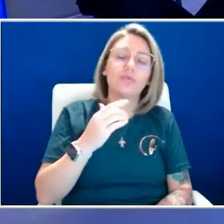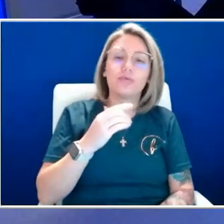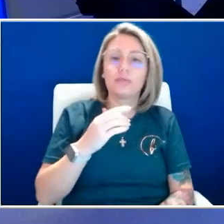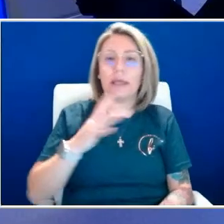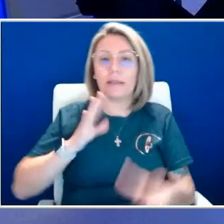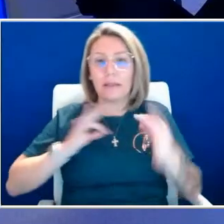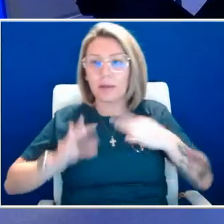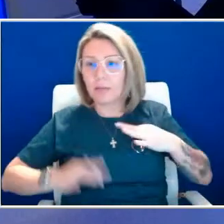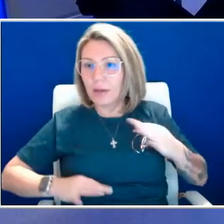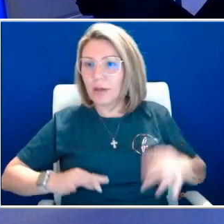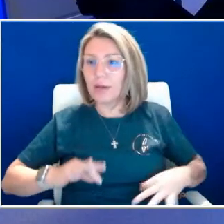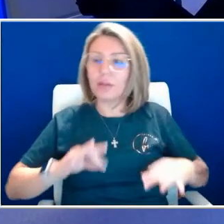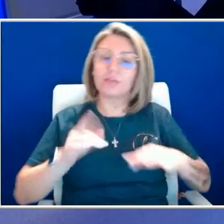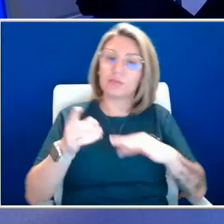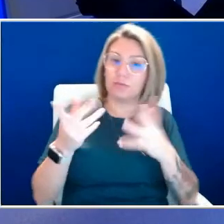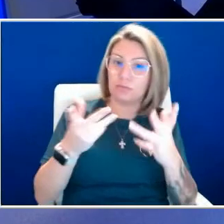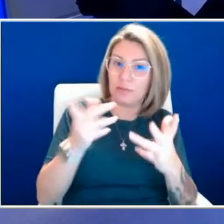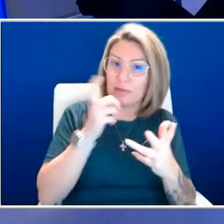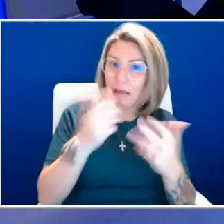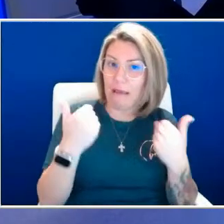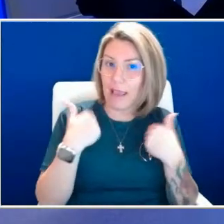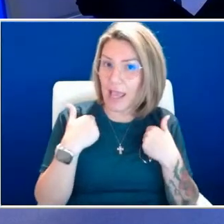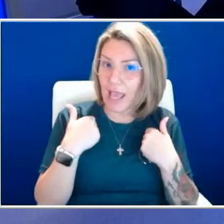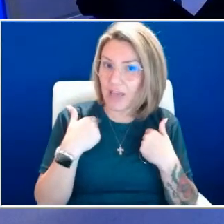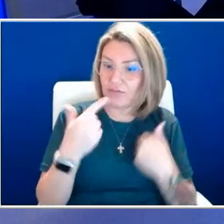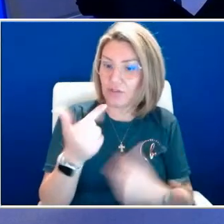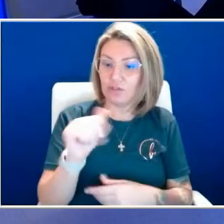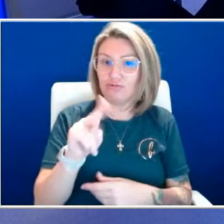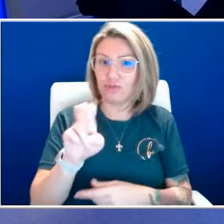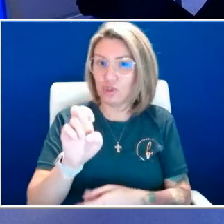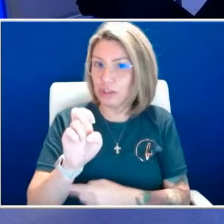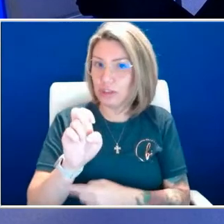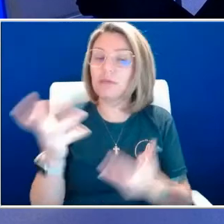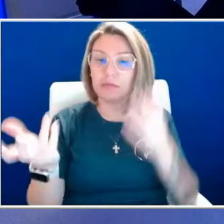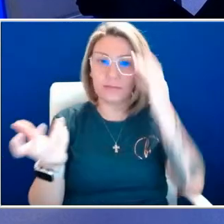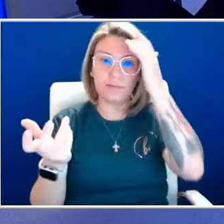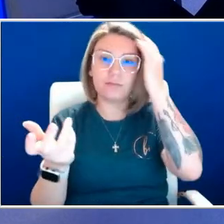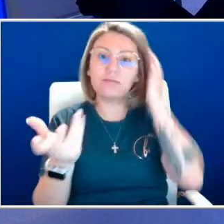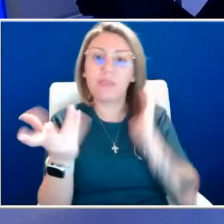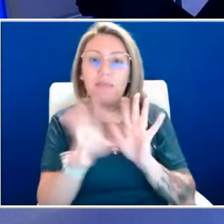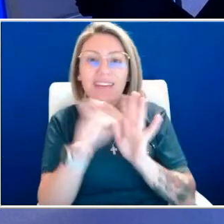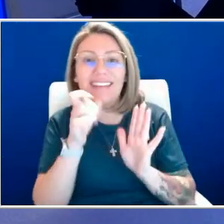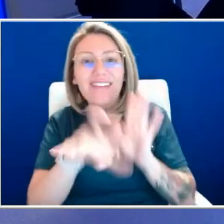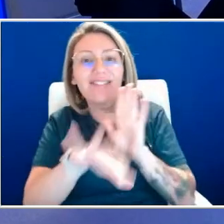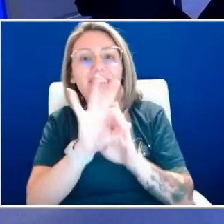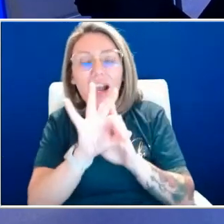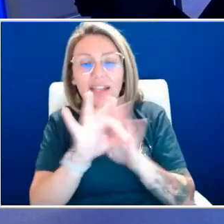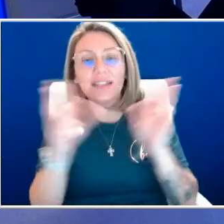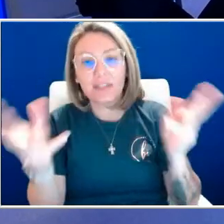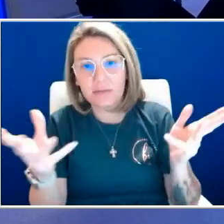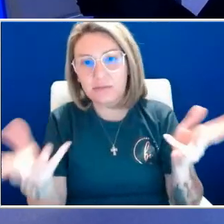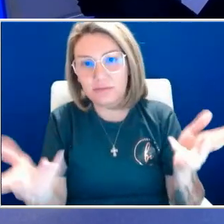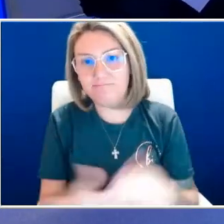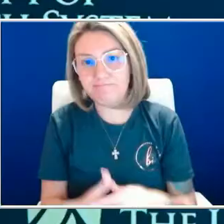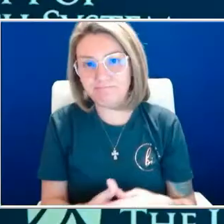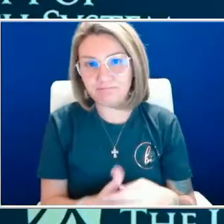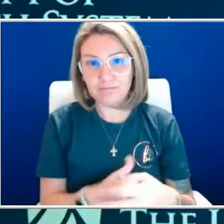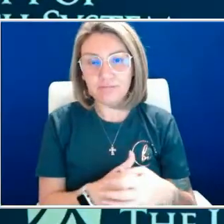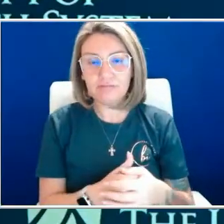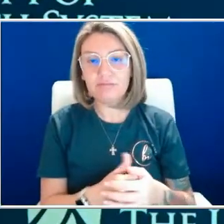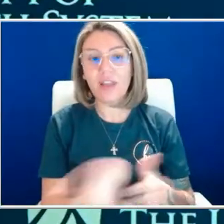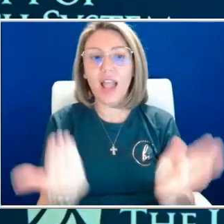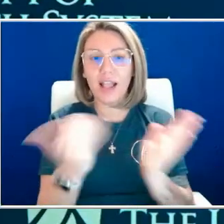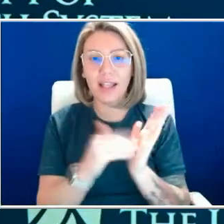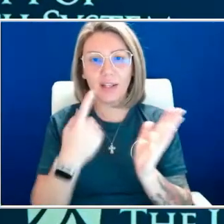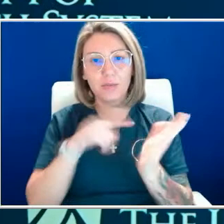what she had, she may not carry the gene. Yeah, sometimes we might not find a gene. Find the gene, per gotcha. se. Okay. Again, I think we're learning a lot